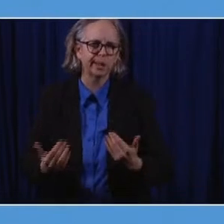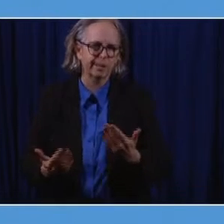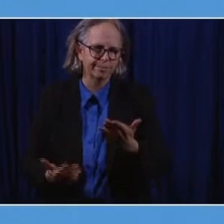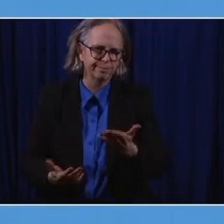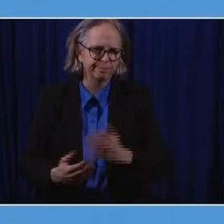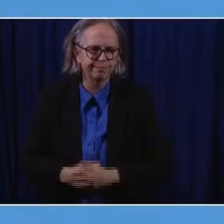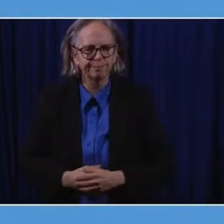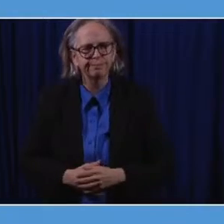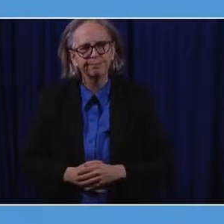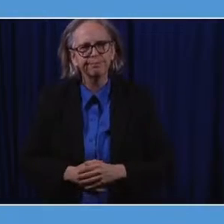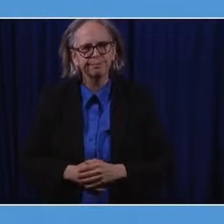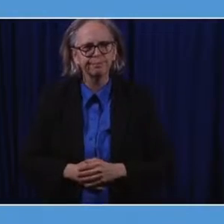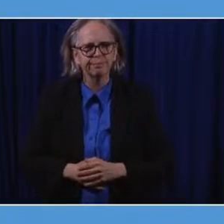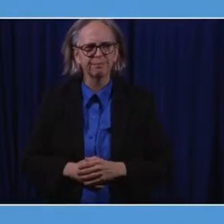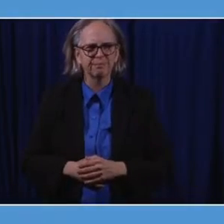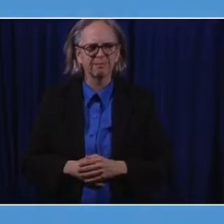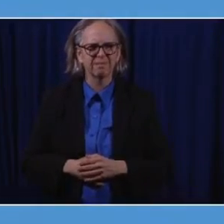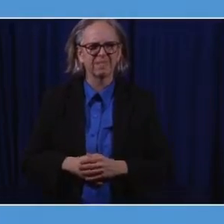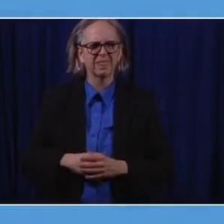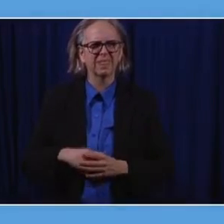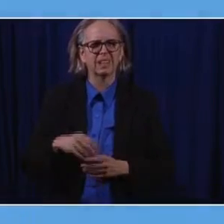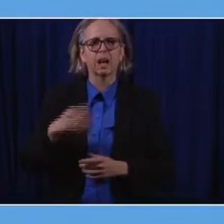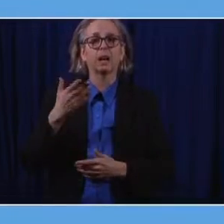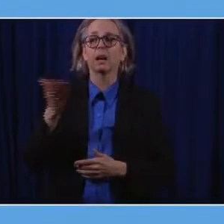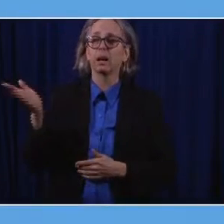our alert map slide.